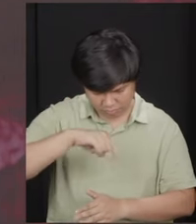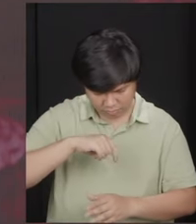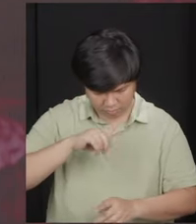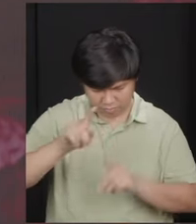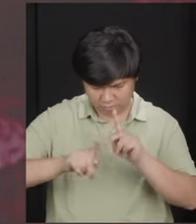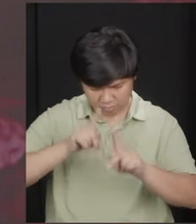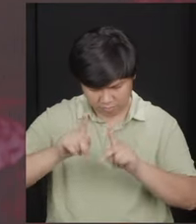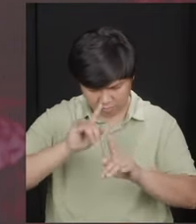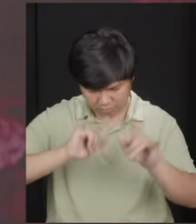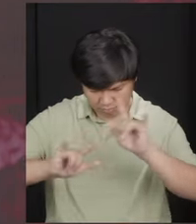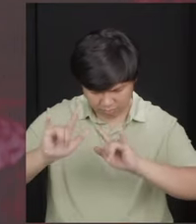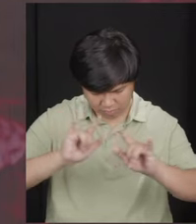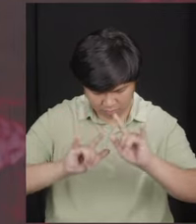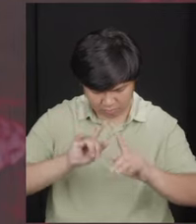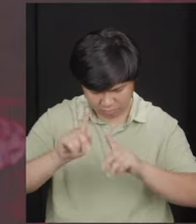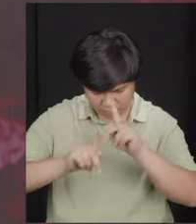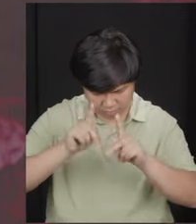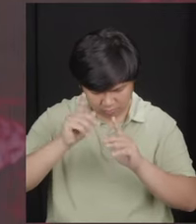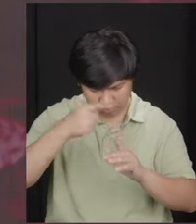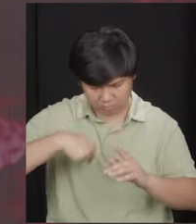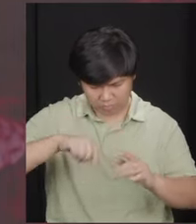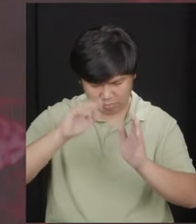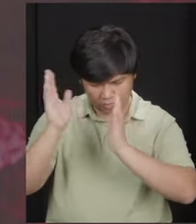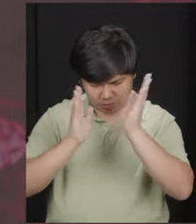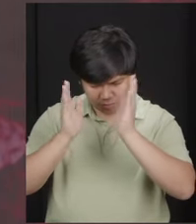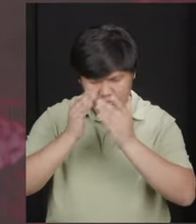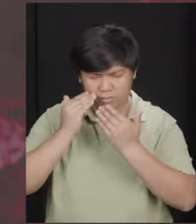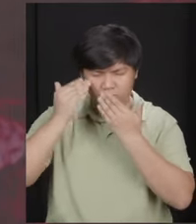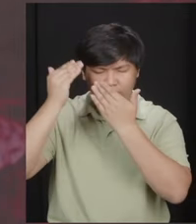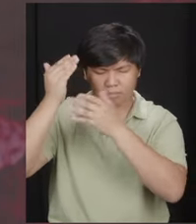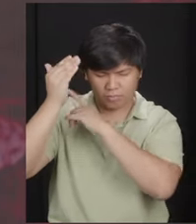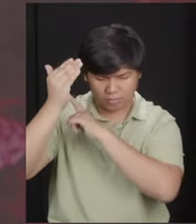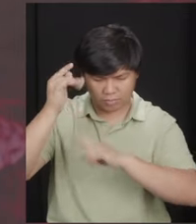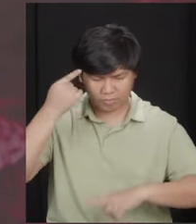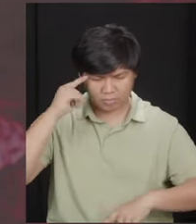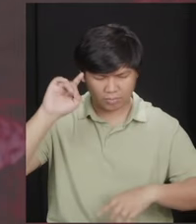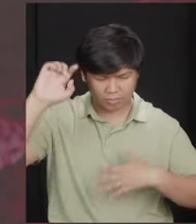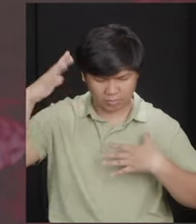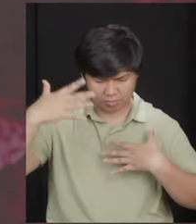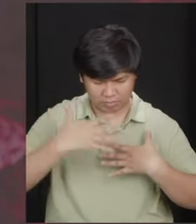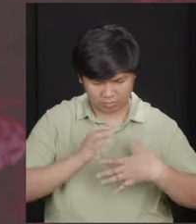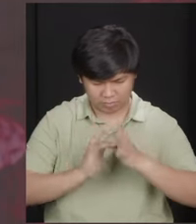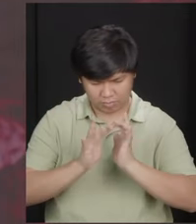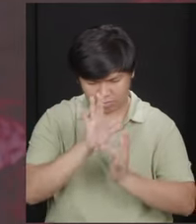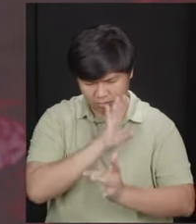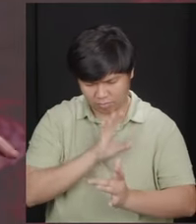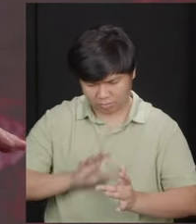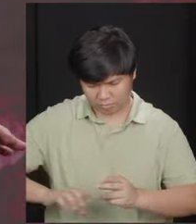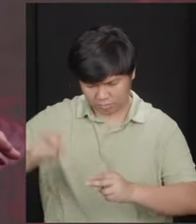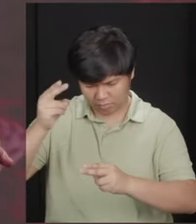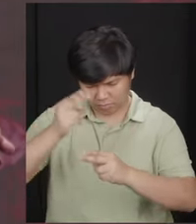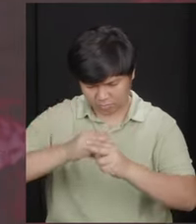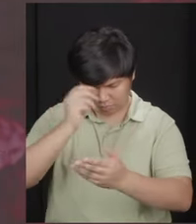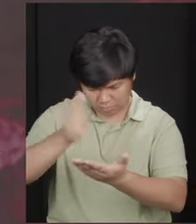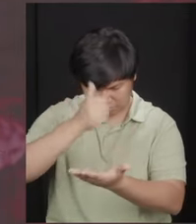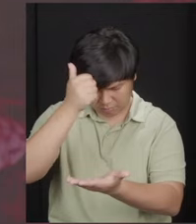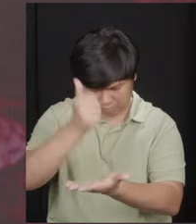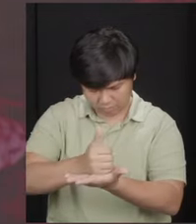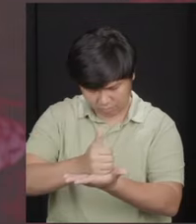we love and best for the people we serve. Thank You, Lord, for Your grace. In Jesus' name,